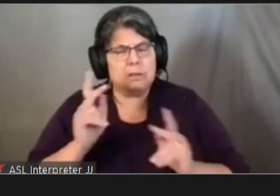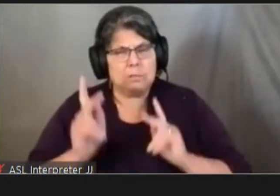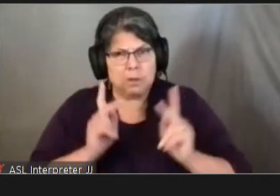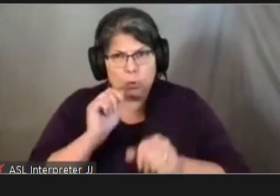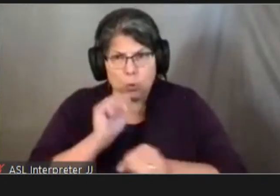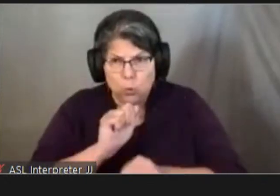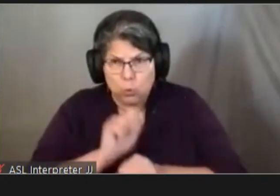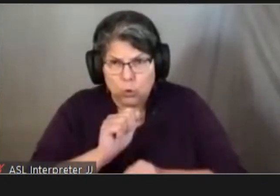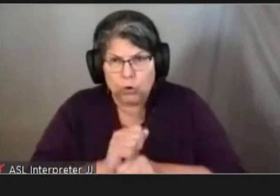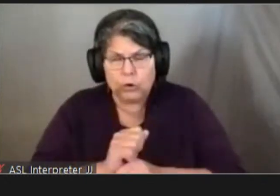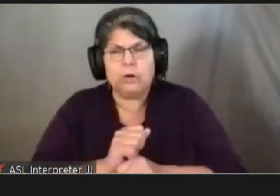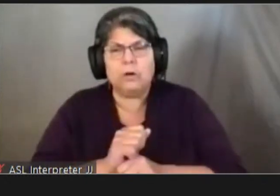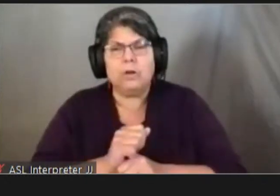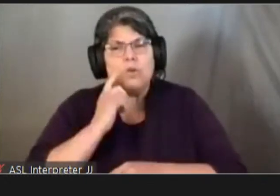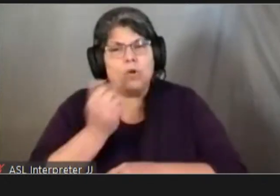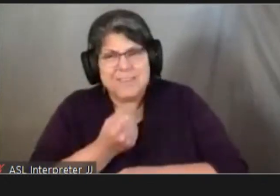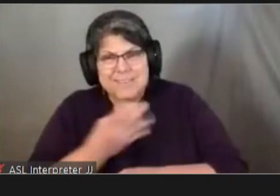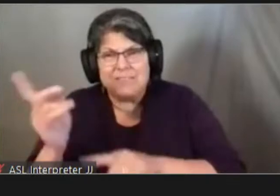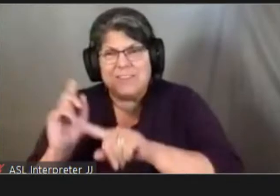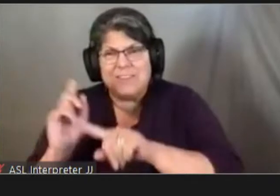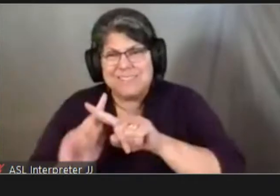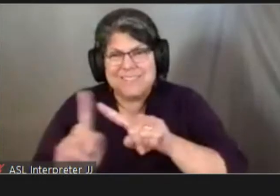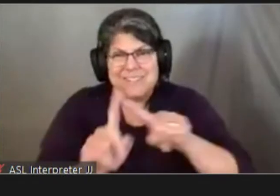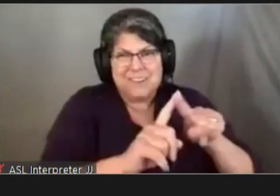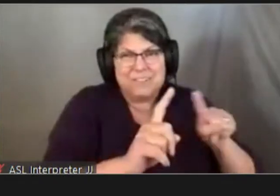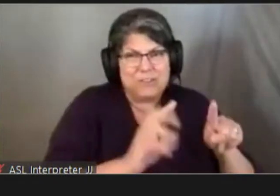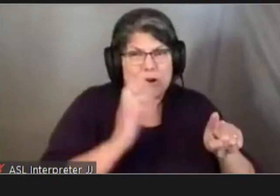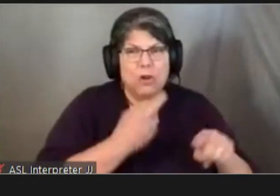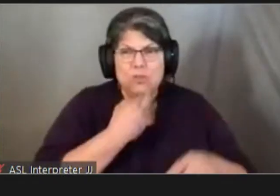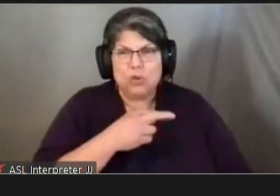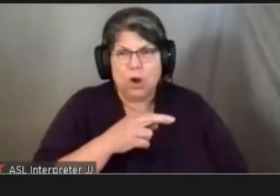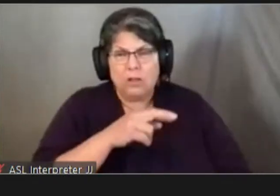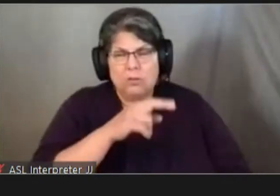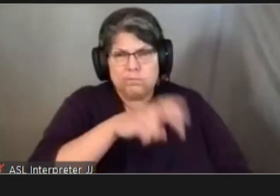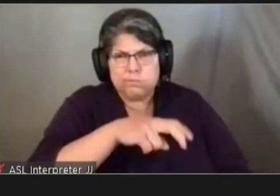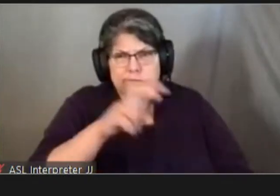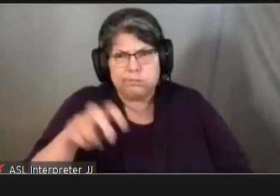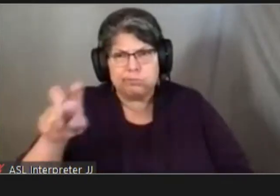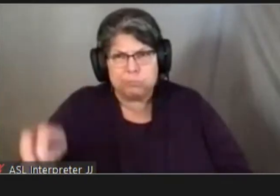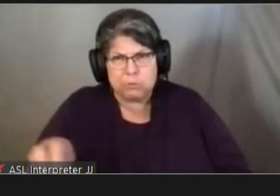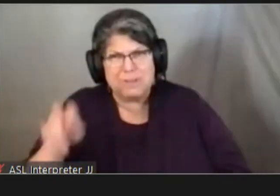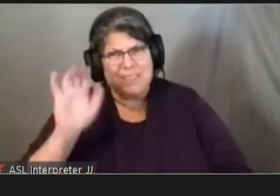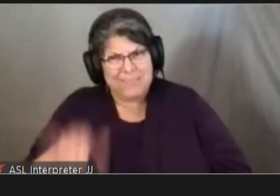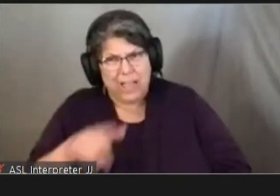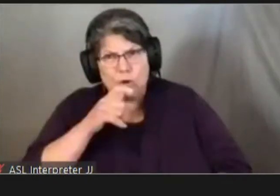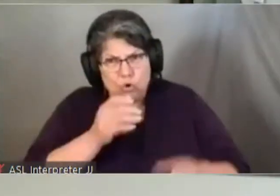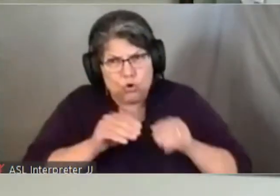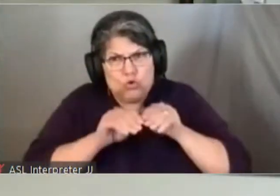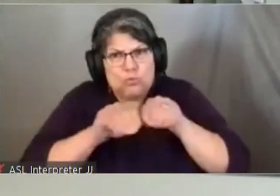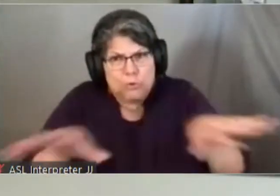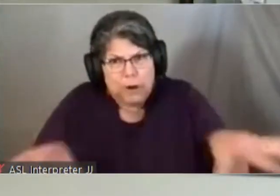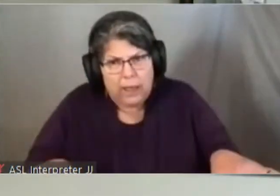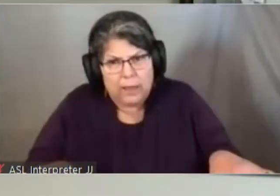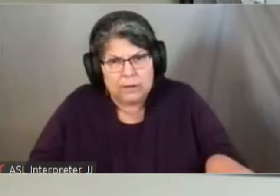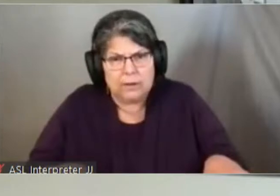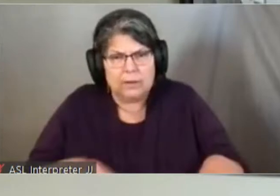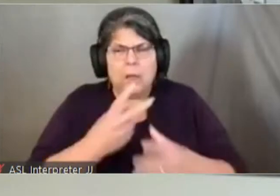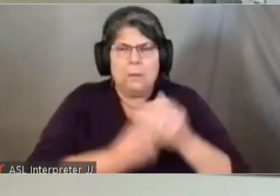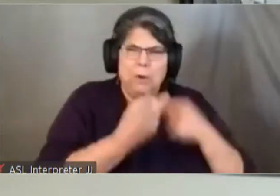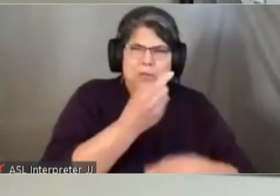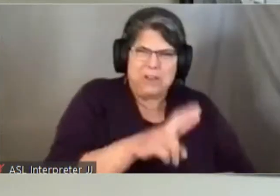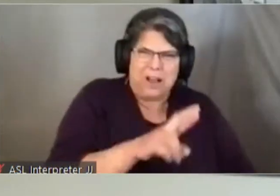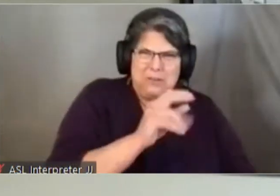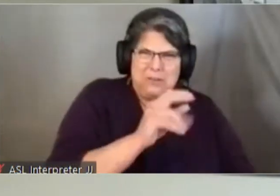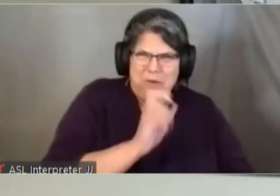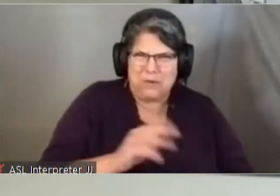at several restaurants? Is that the idea? Yeah. Sorry, go ahead, Dr.